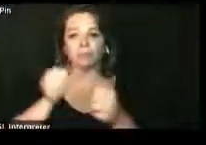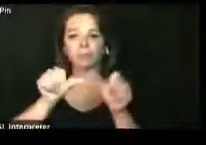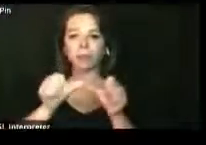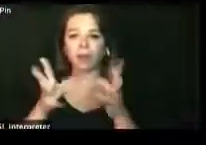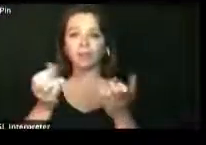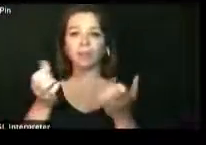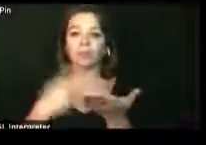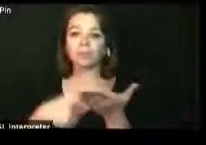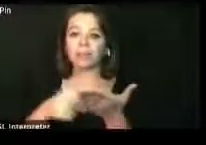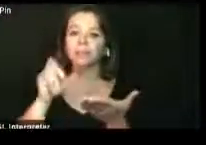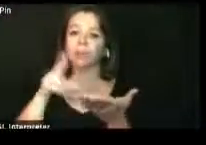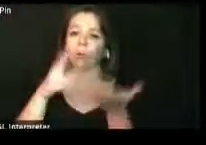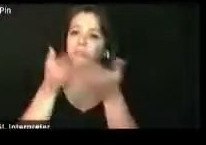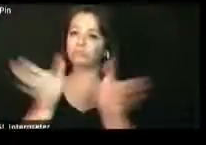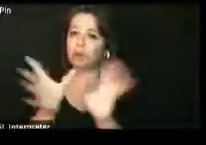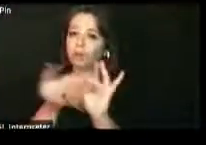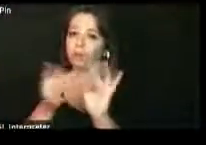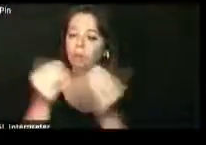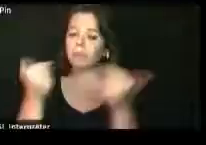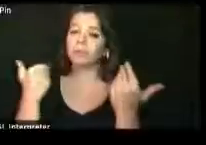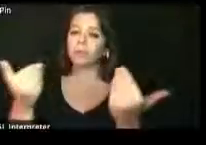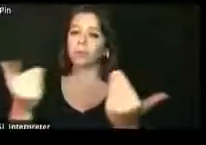comment, please give that now.